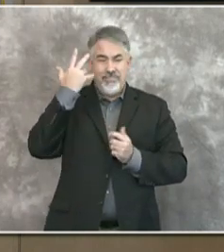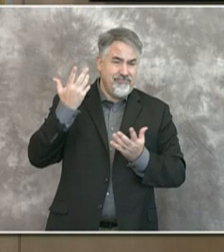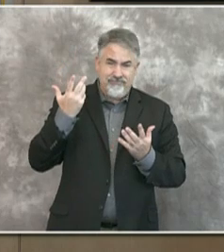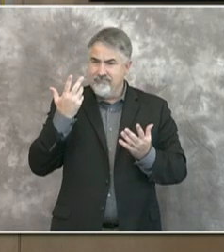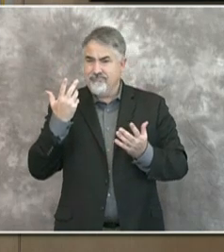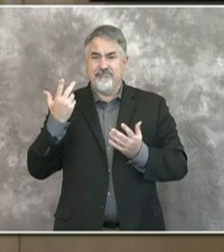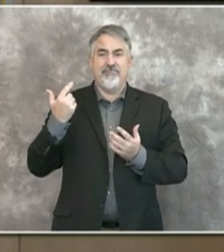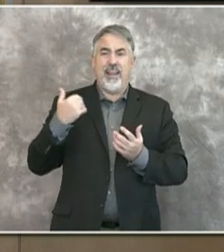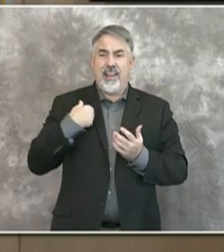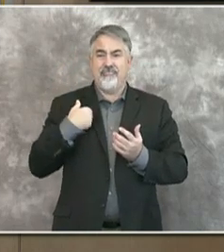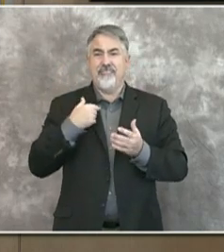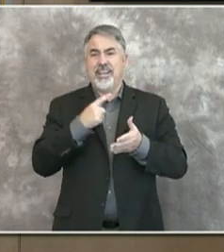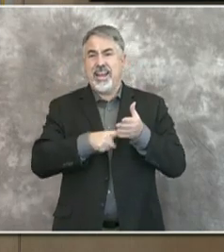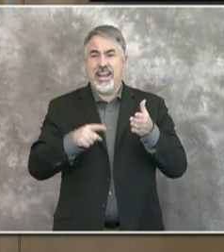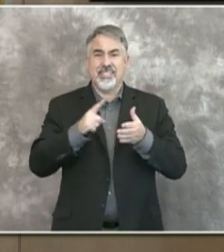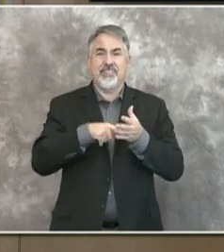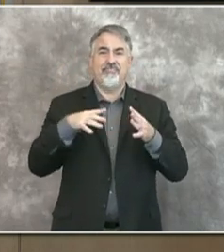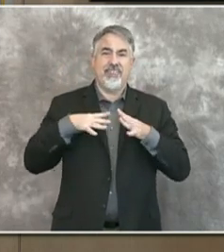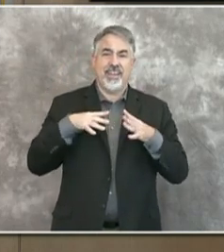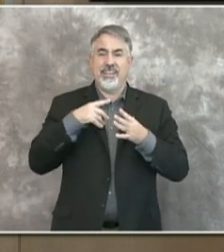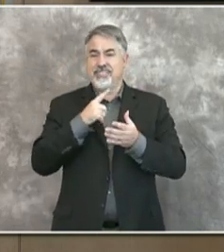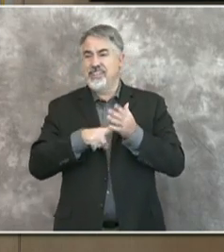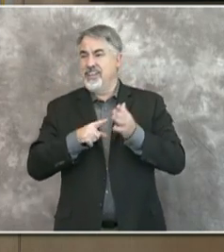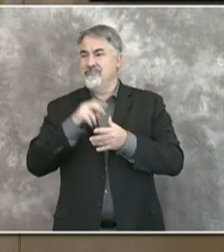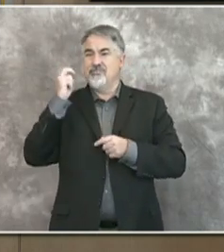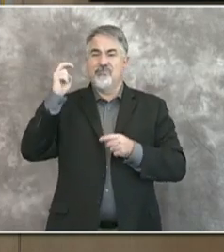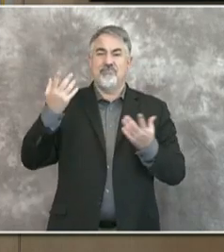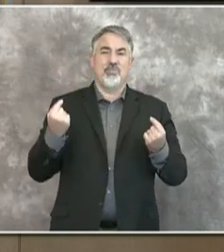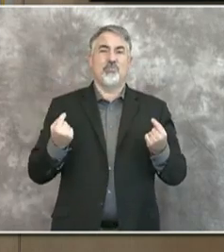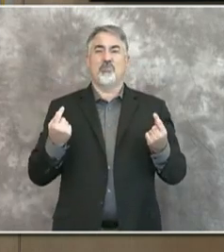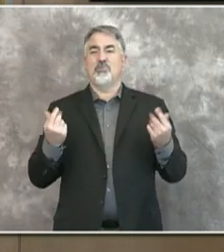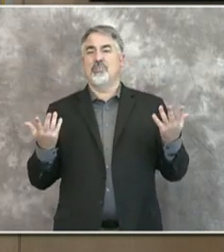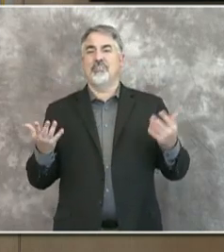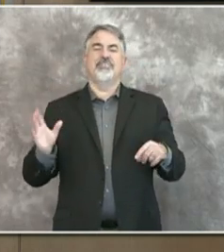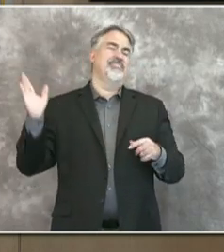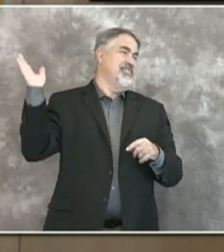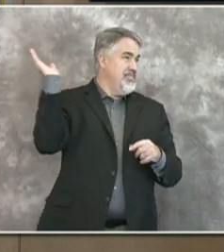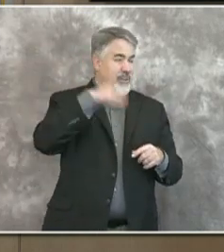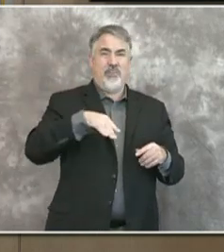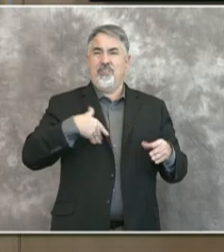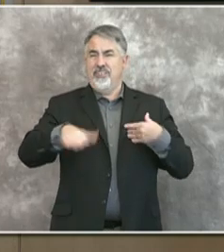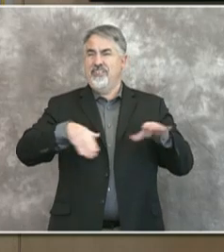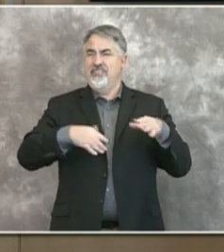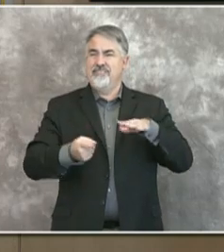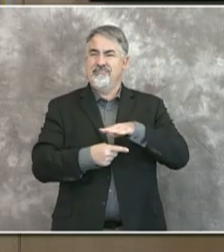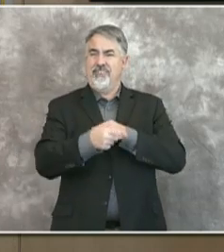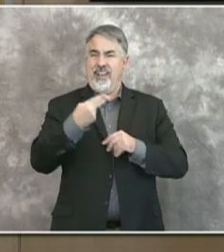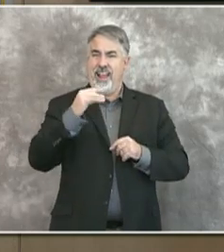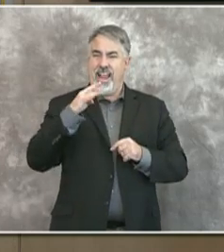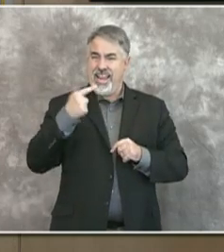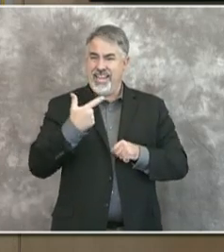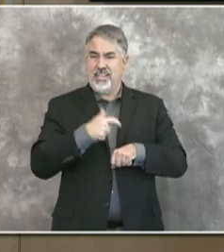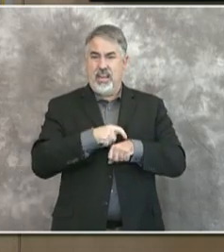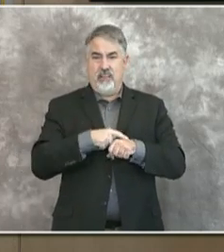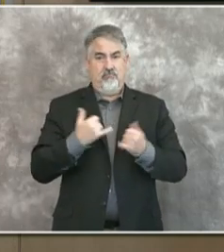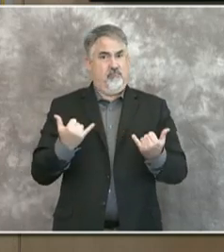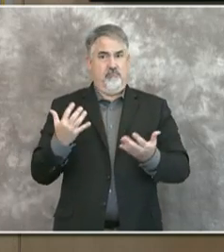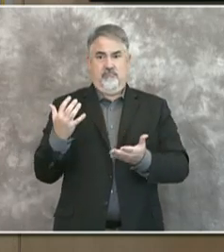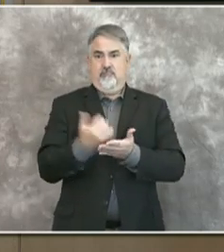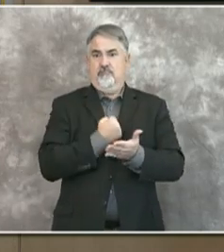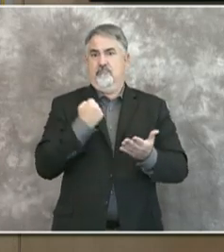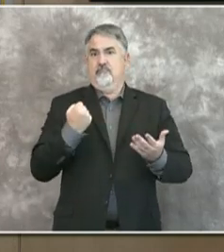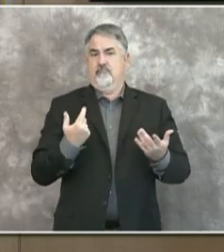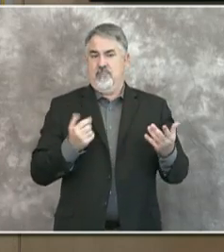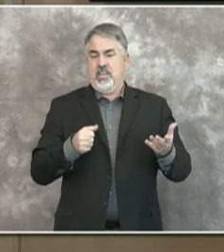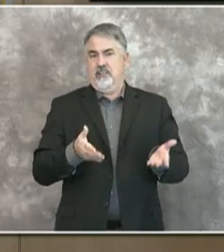cancel a vacation or trip, or maybe you just need to get out of the house, now would be a great time to do that. Taking a